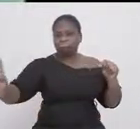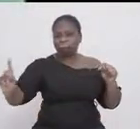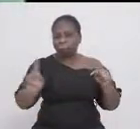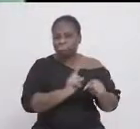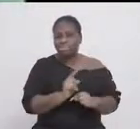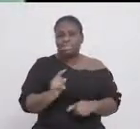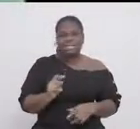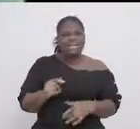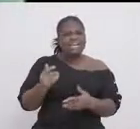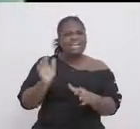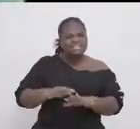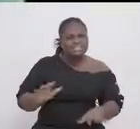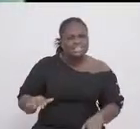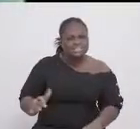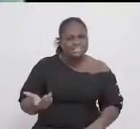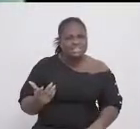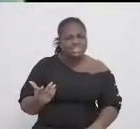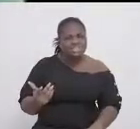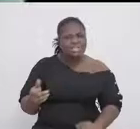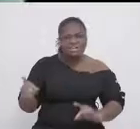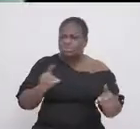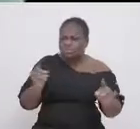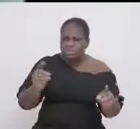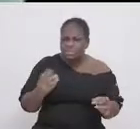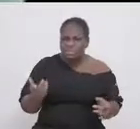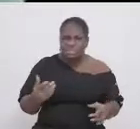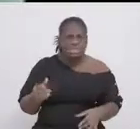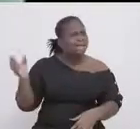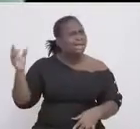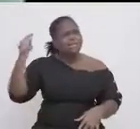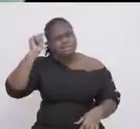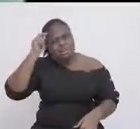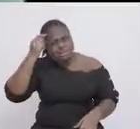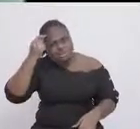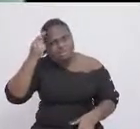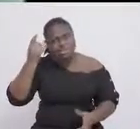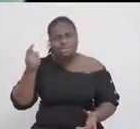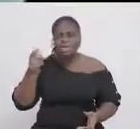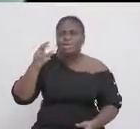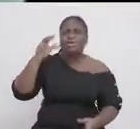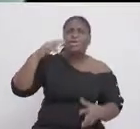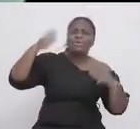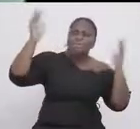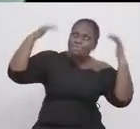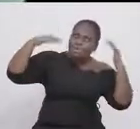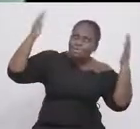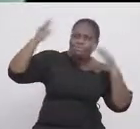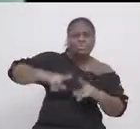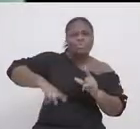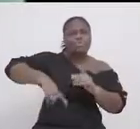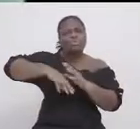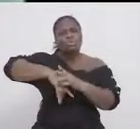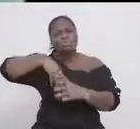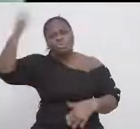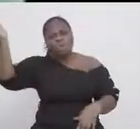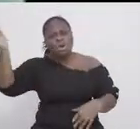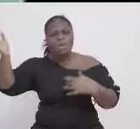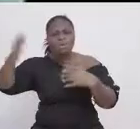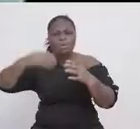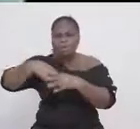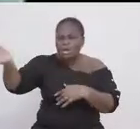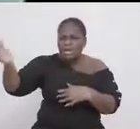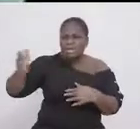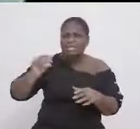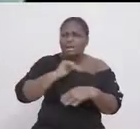kids in the kindergarten, they're already doing this thing. They are looping rhymes like "Ray Ray, go away, go and come another day." They are looping. It's a form